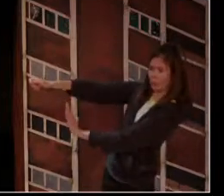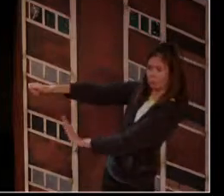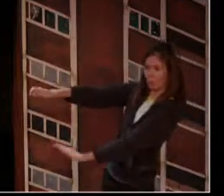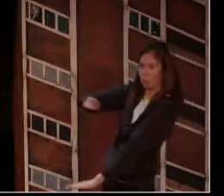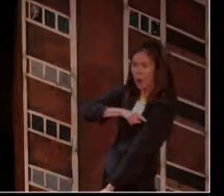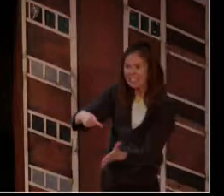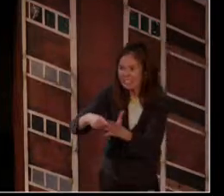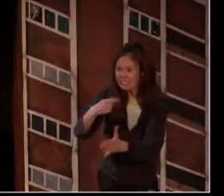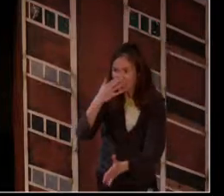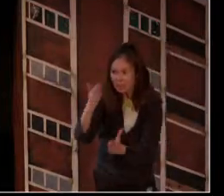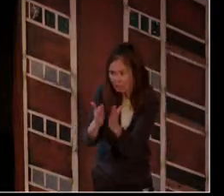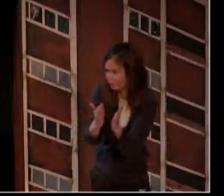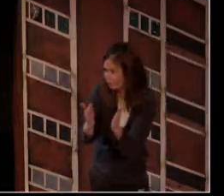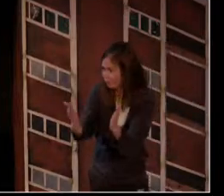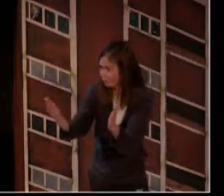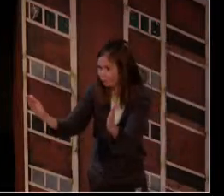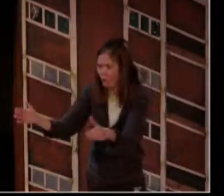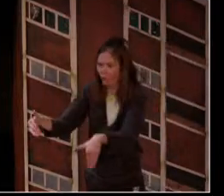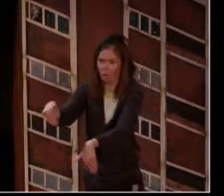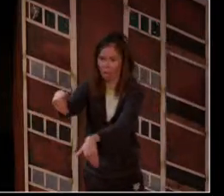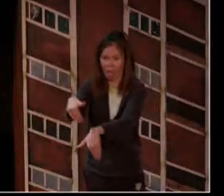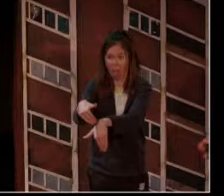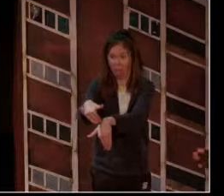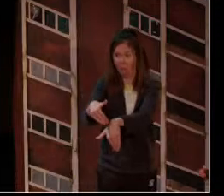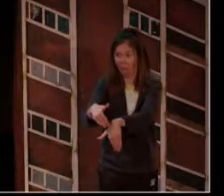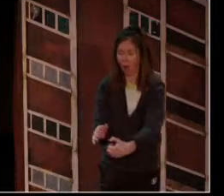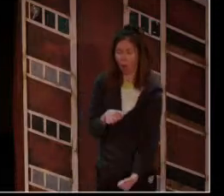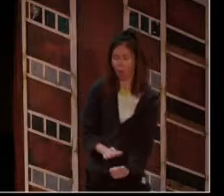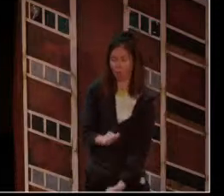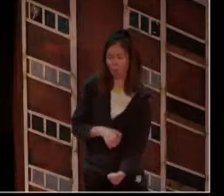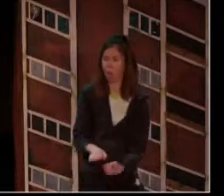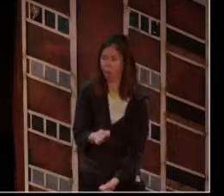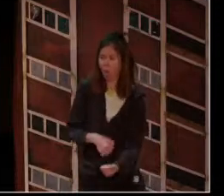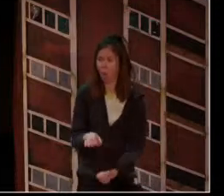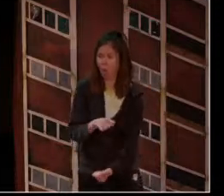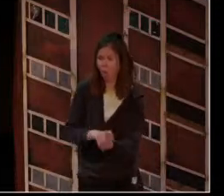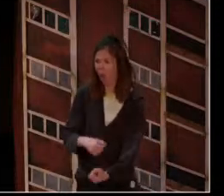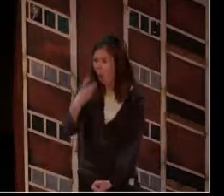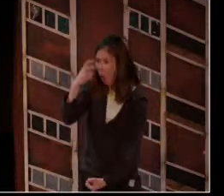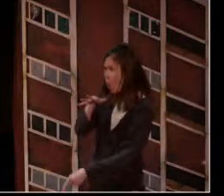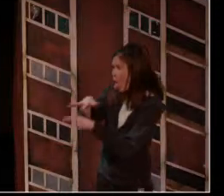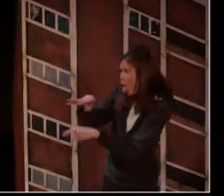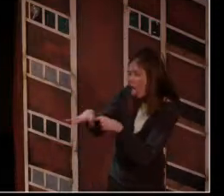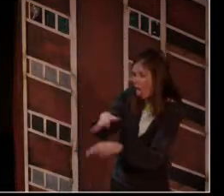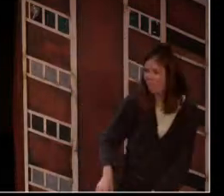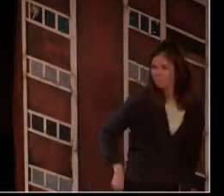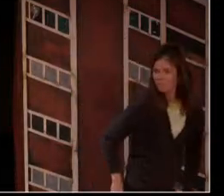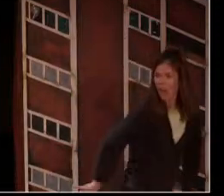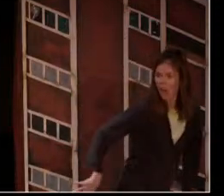but knocking up wenches, messing with youth folk, stealing, farting. Listen here.